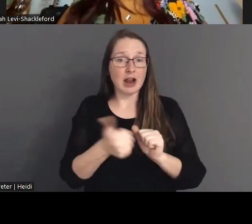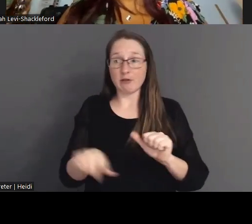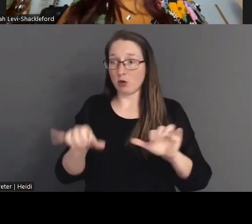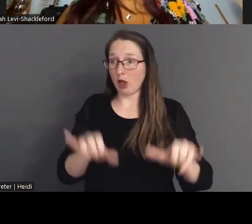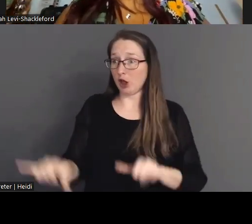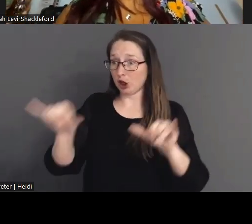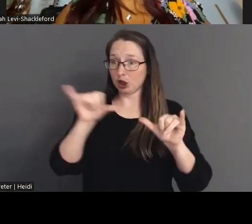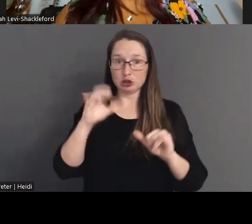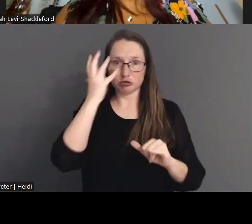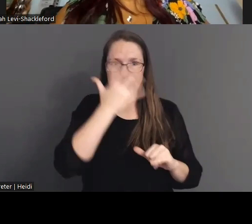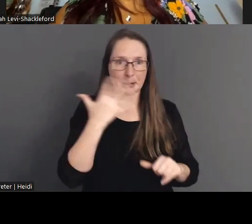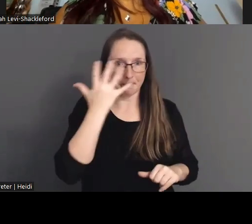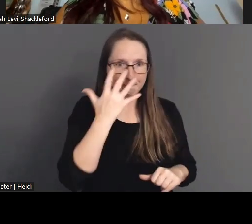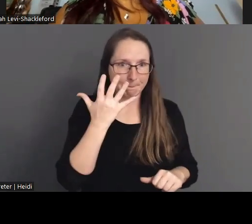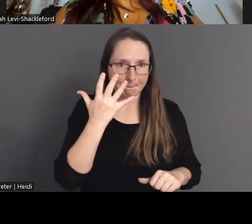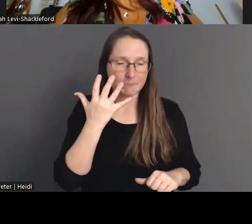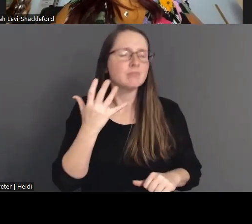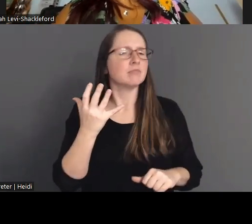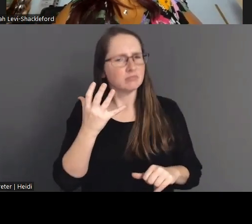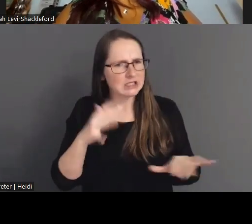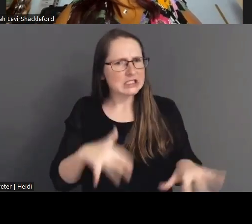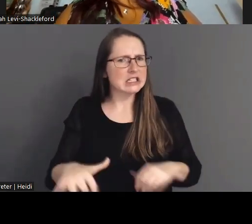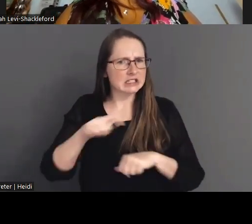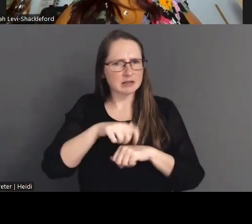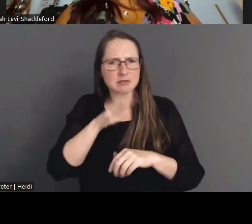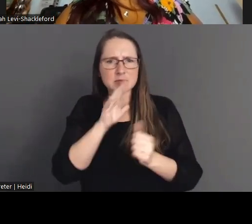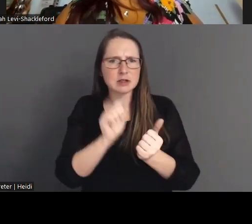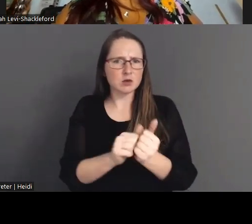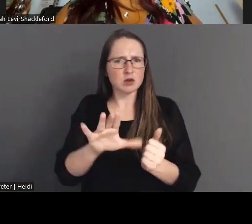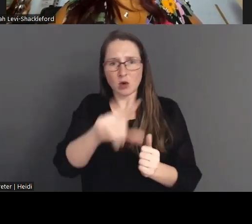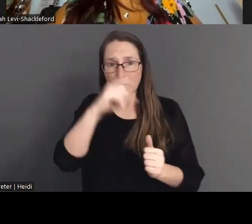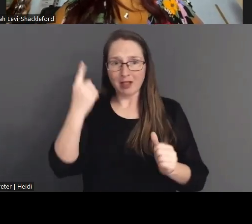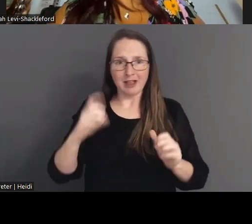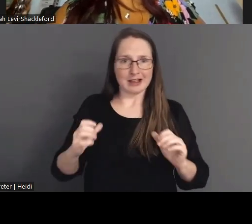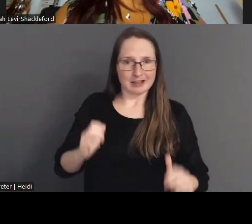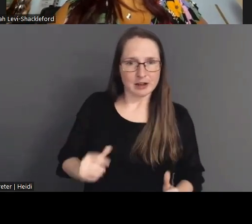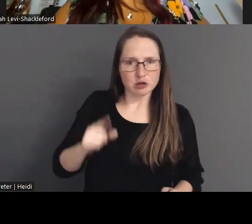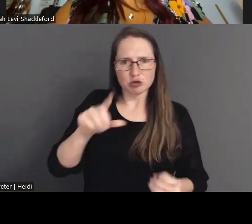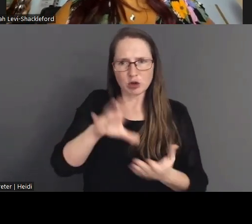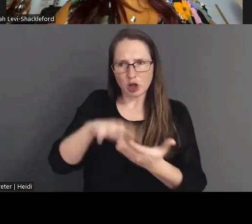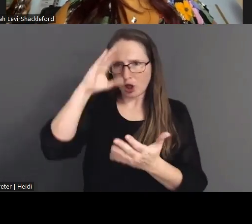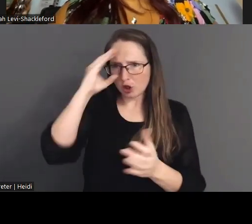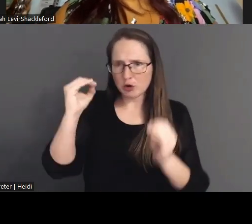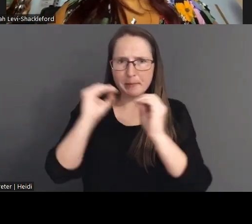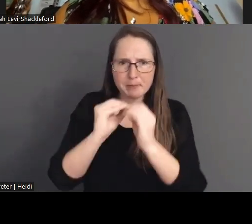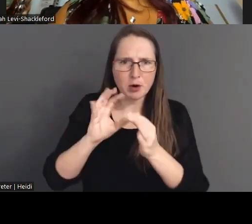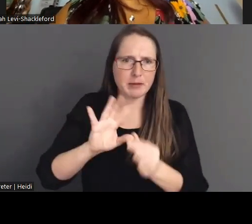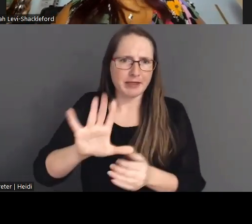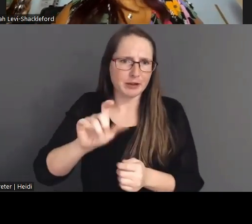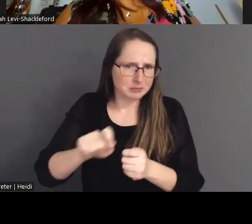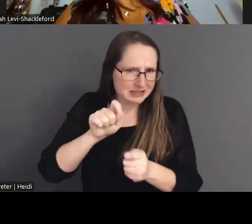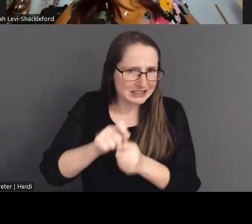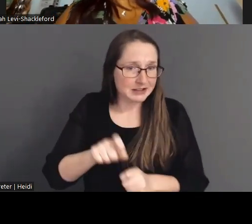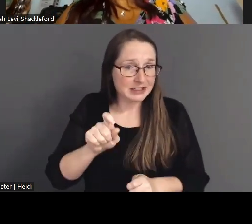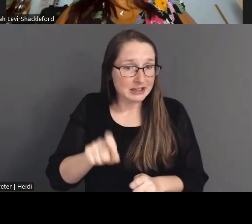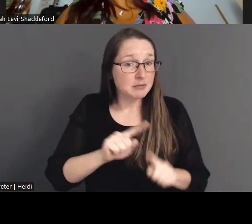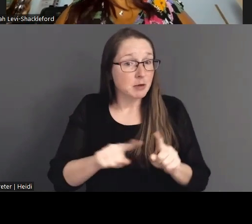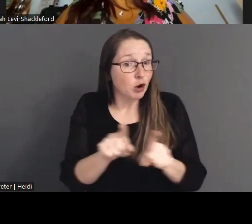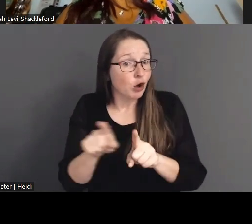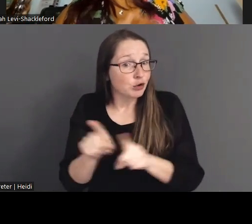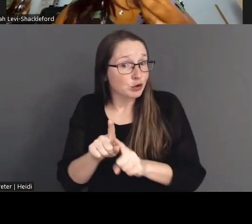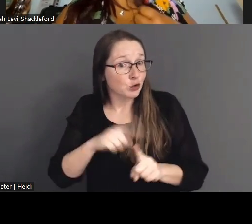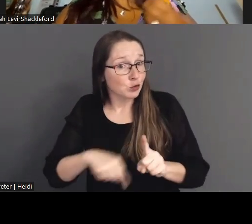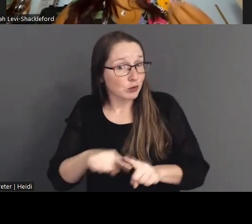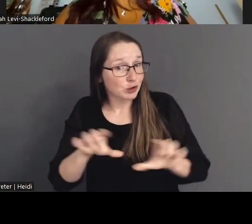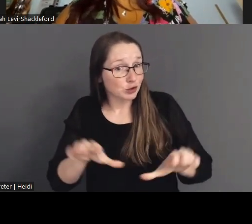the same? Take time to speak with your Black clients so that you learn more about their specific needs. But when you do